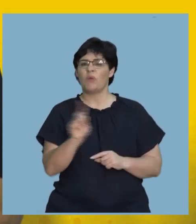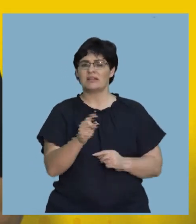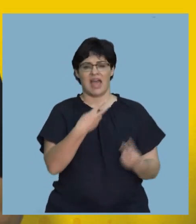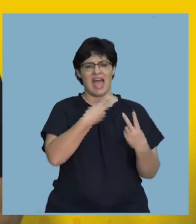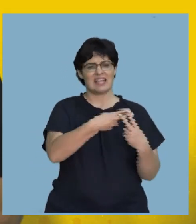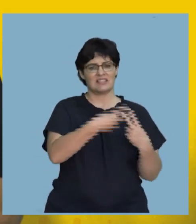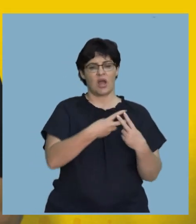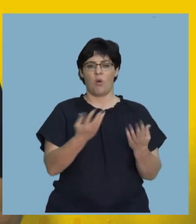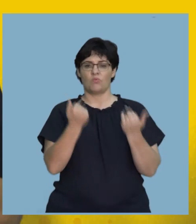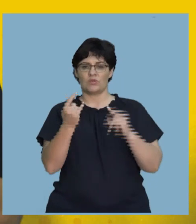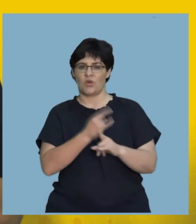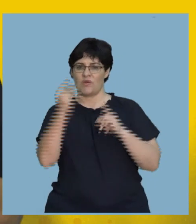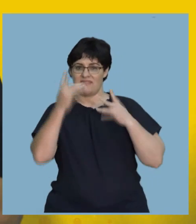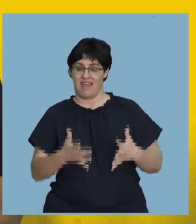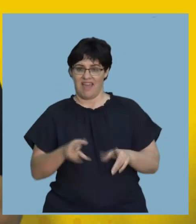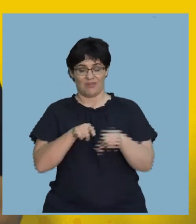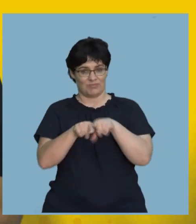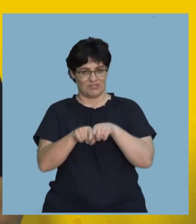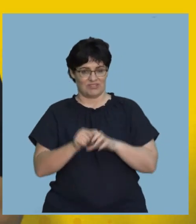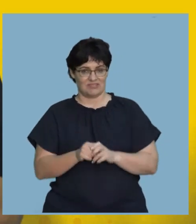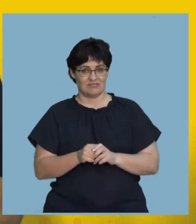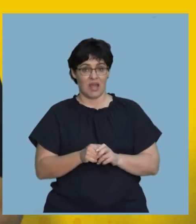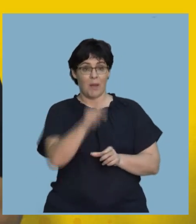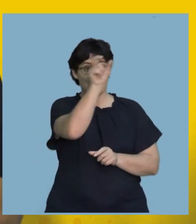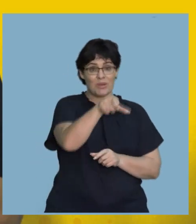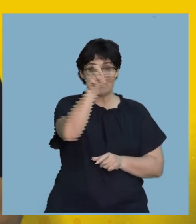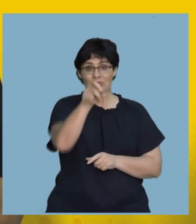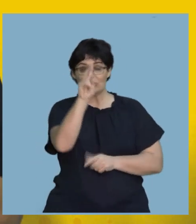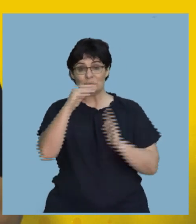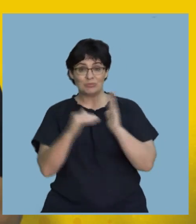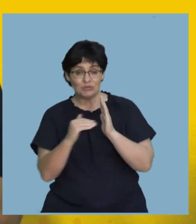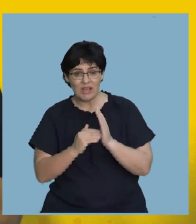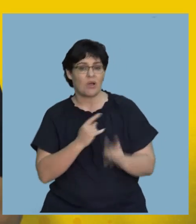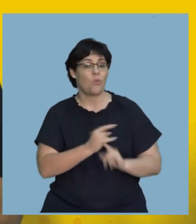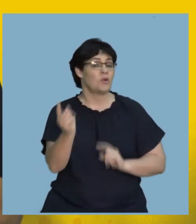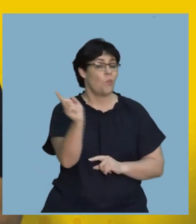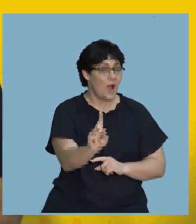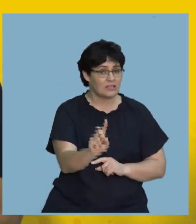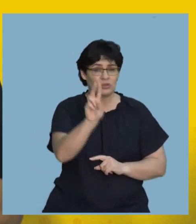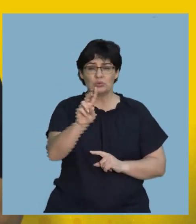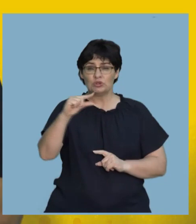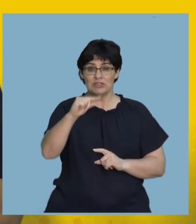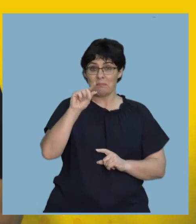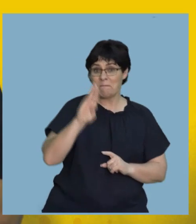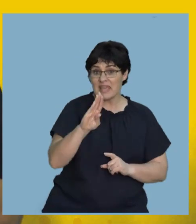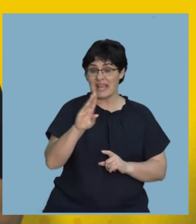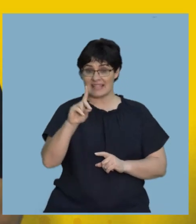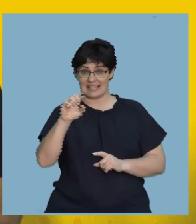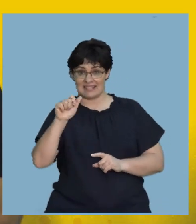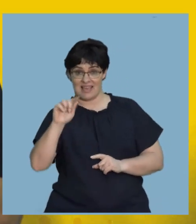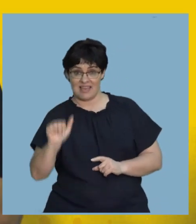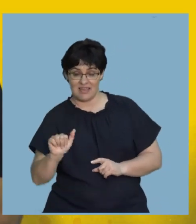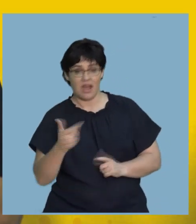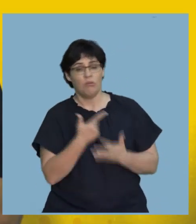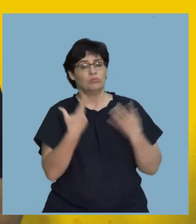hashtag WazoWinner competition, where 2 lucky matriculants stand a chance to win 2 gigs of data. So all you need to do is